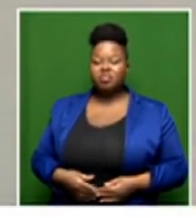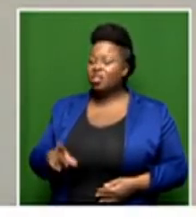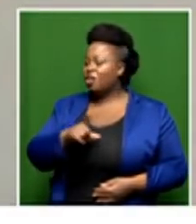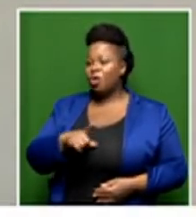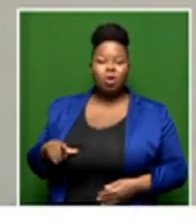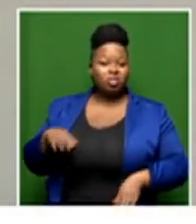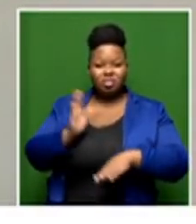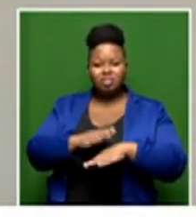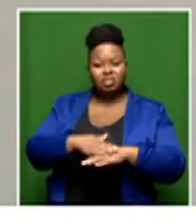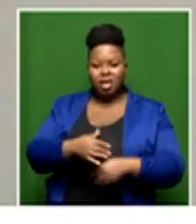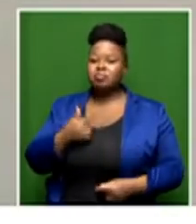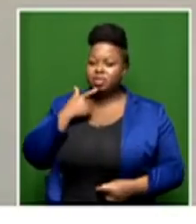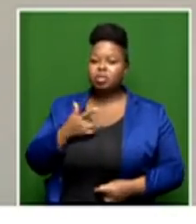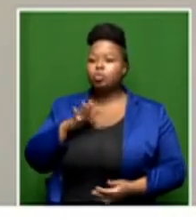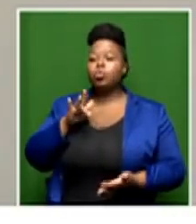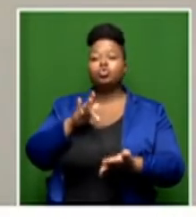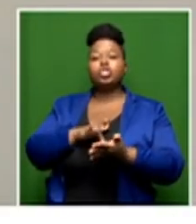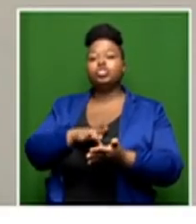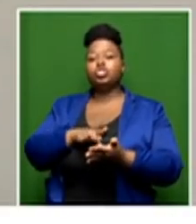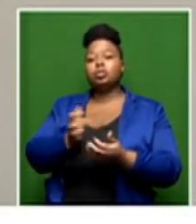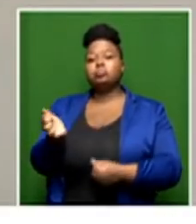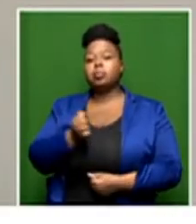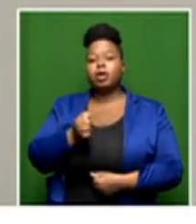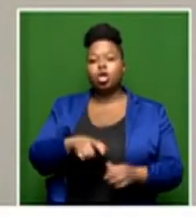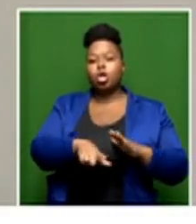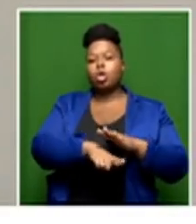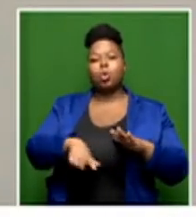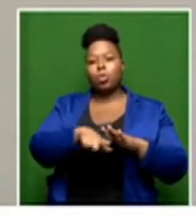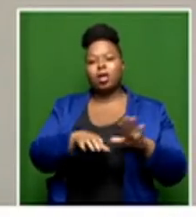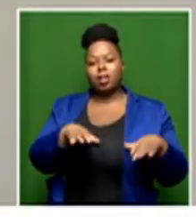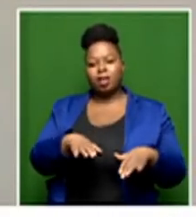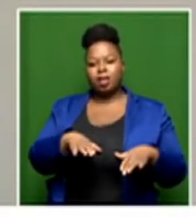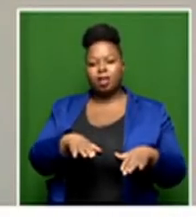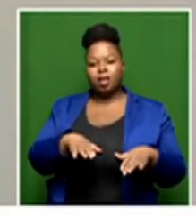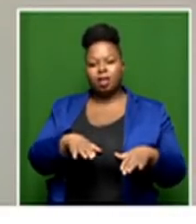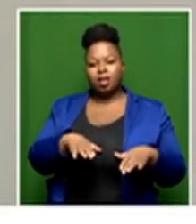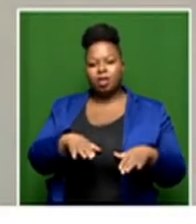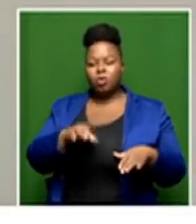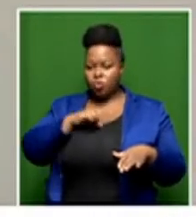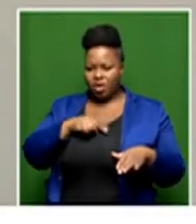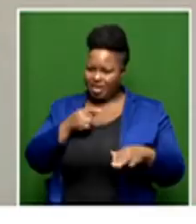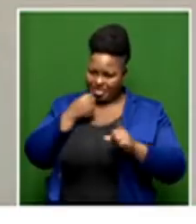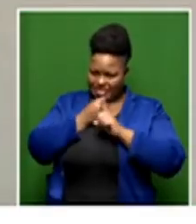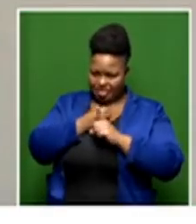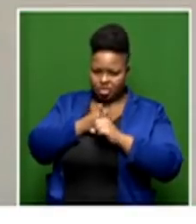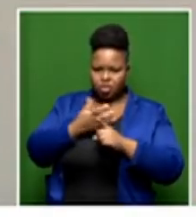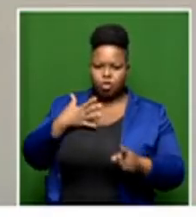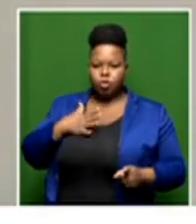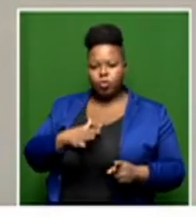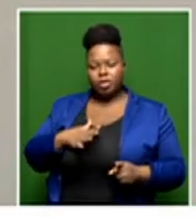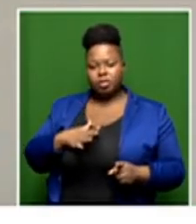long been being positioned locally to be part of